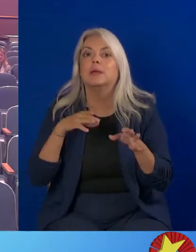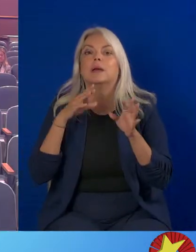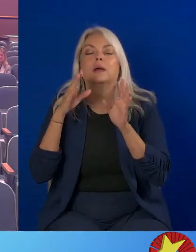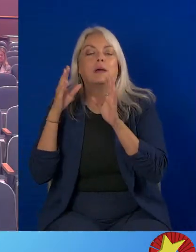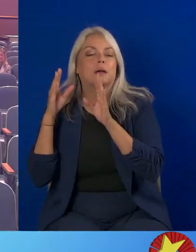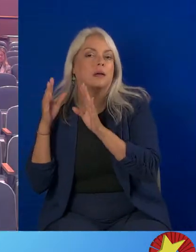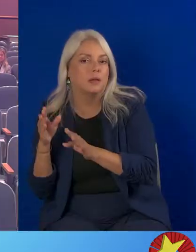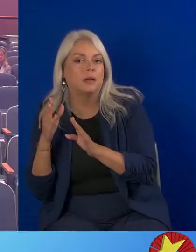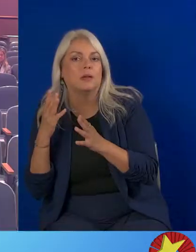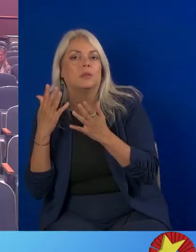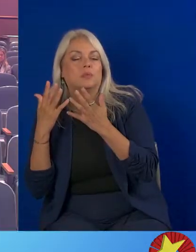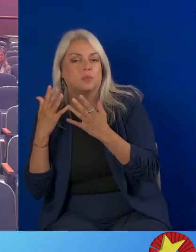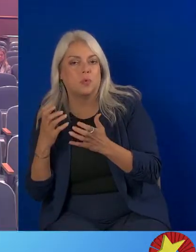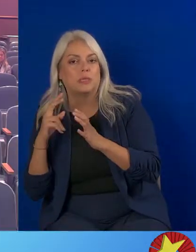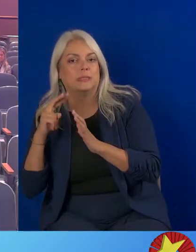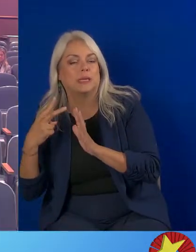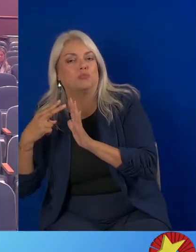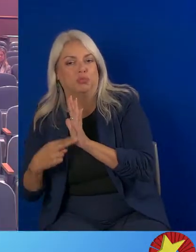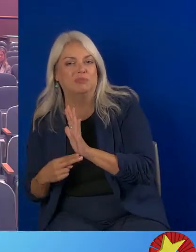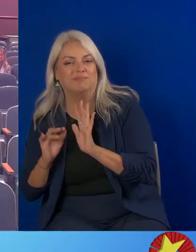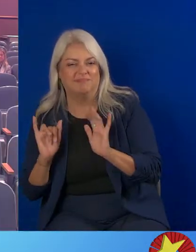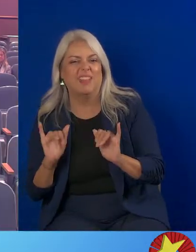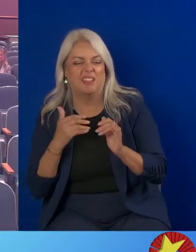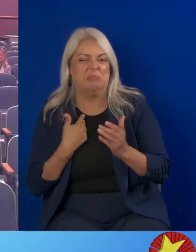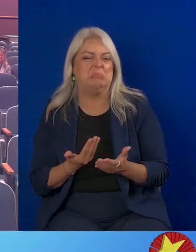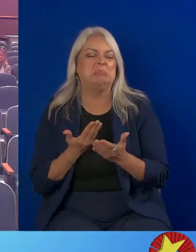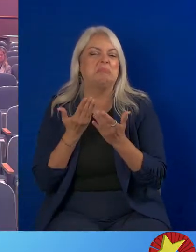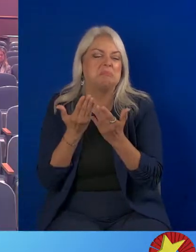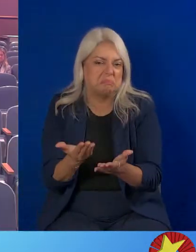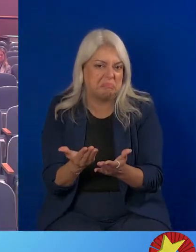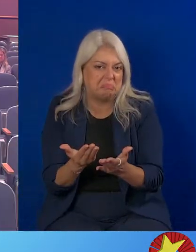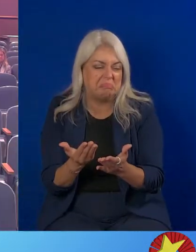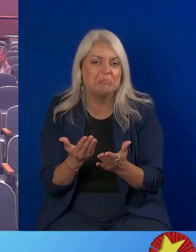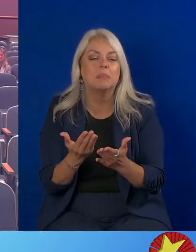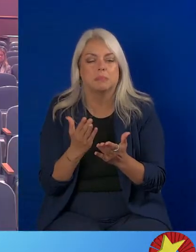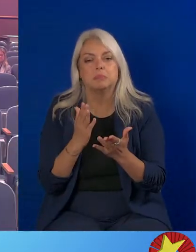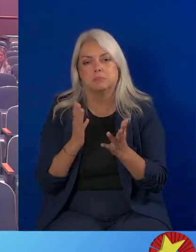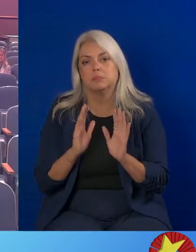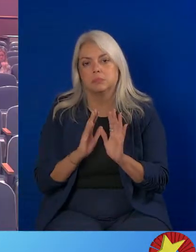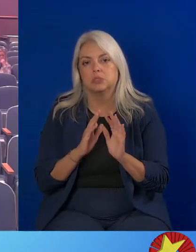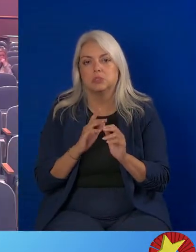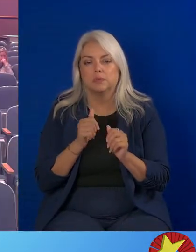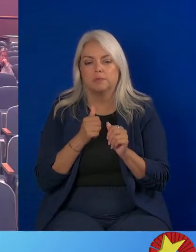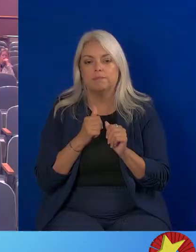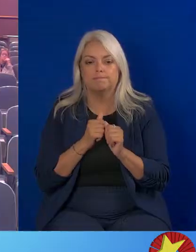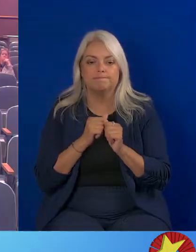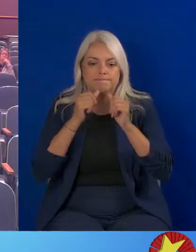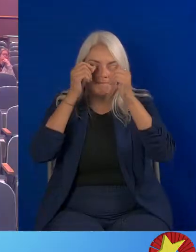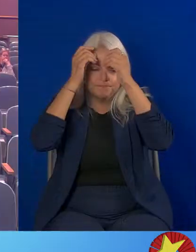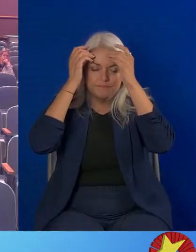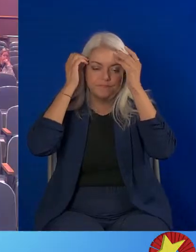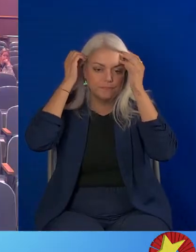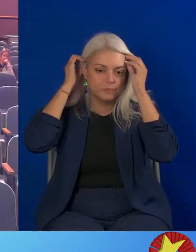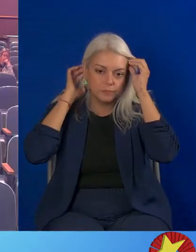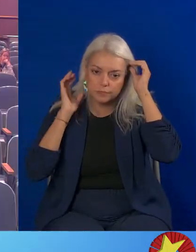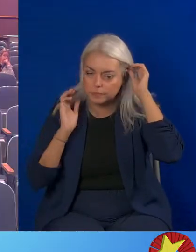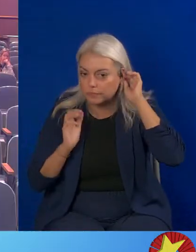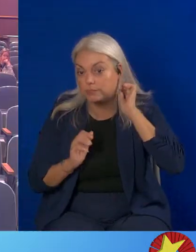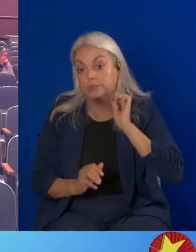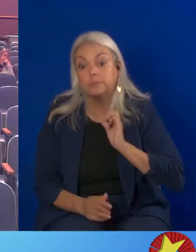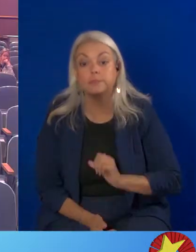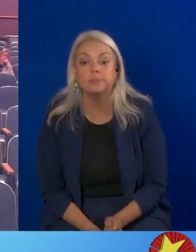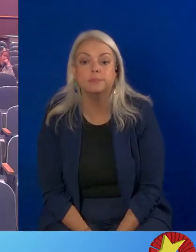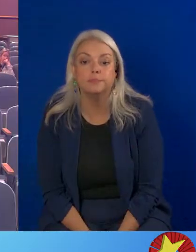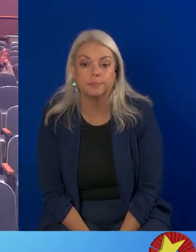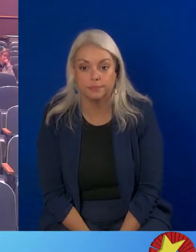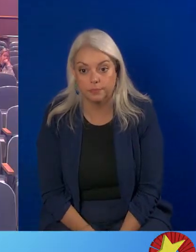the policies within it and the specified action with respect to each of the policies.